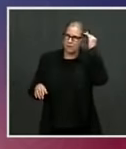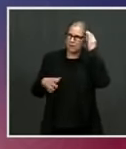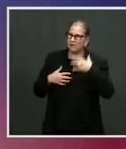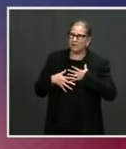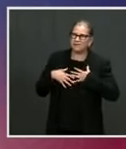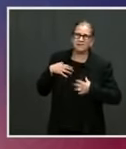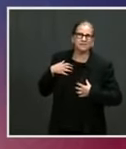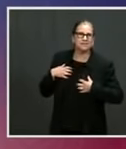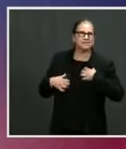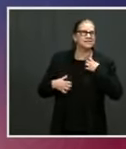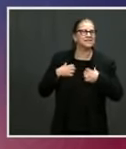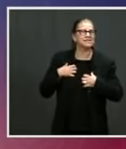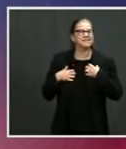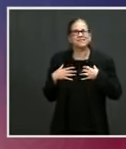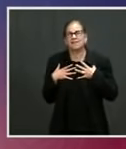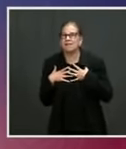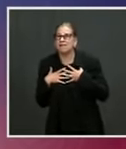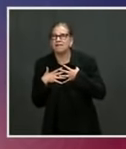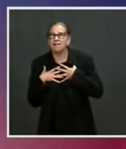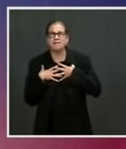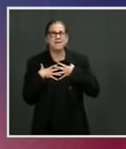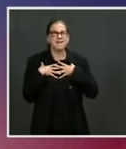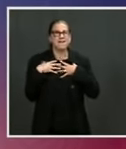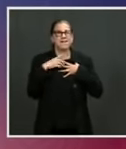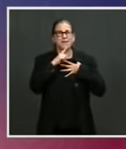of that all our military families live with.